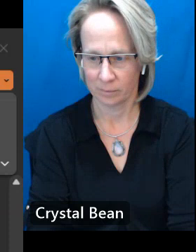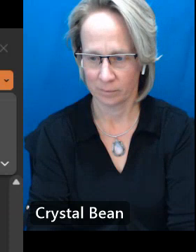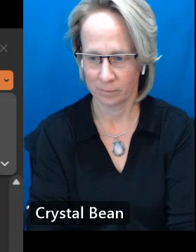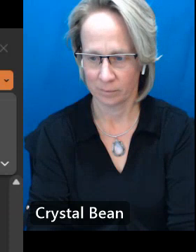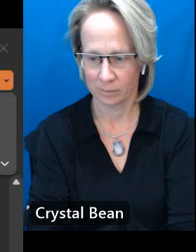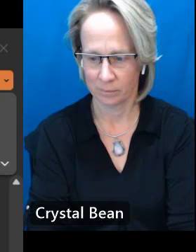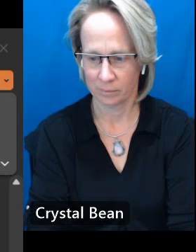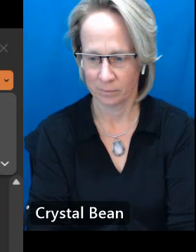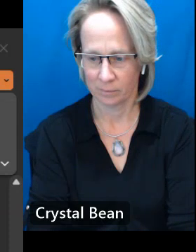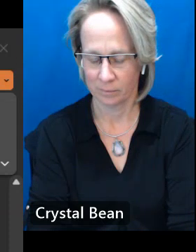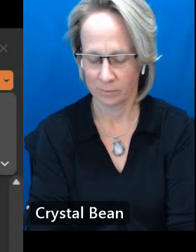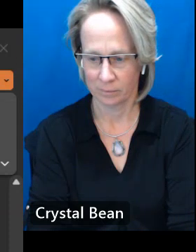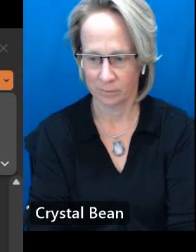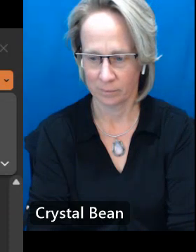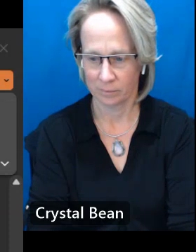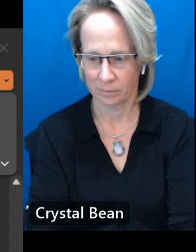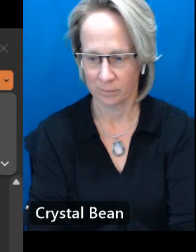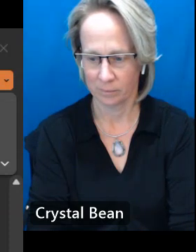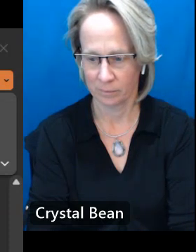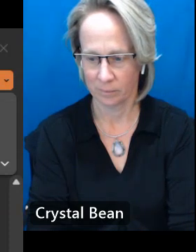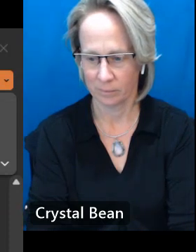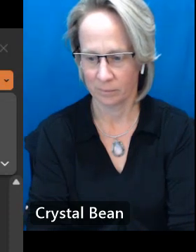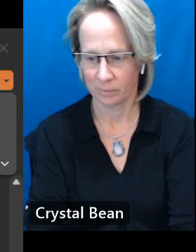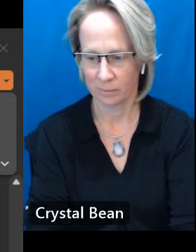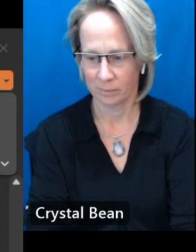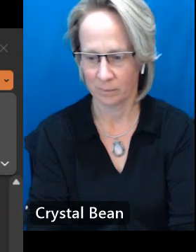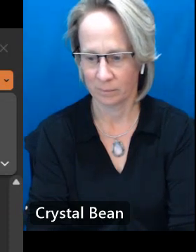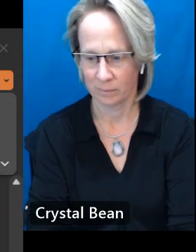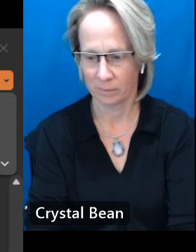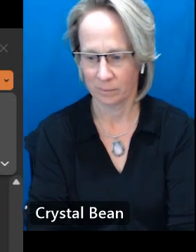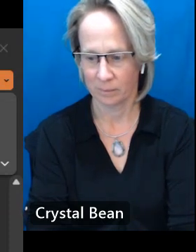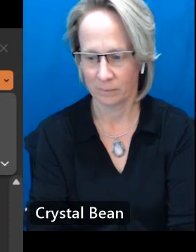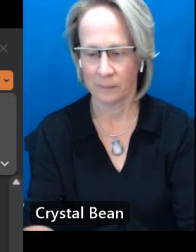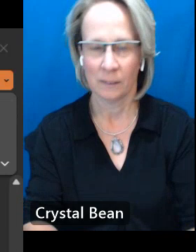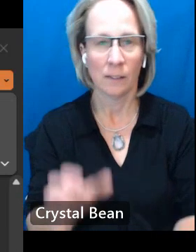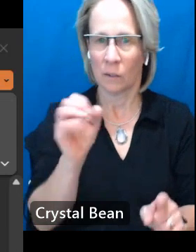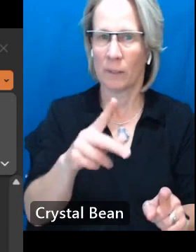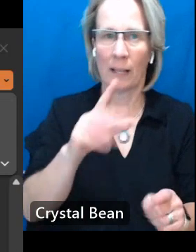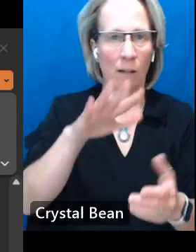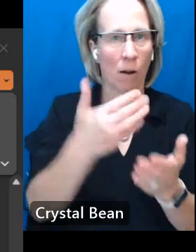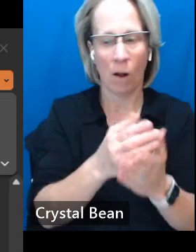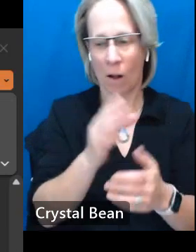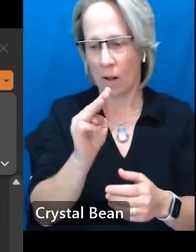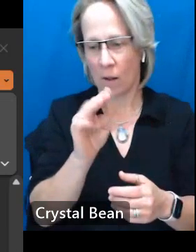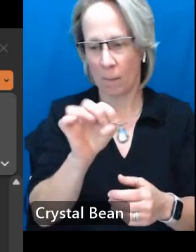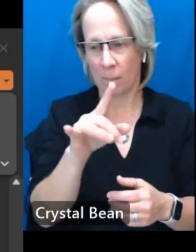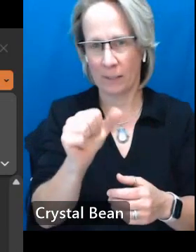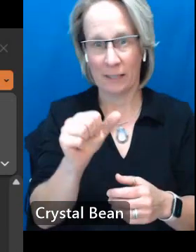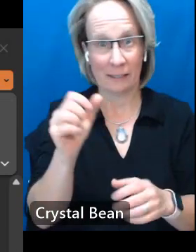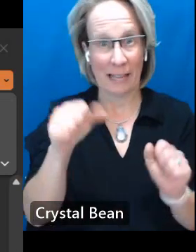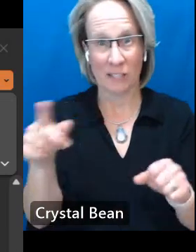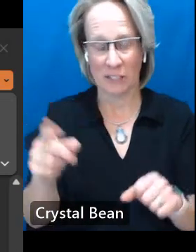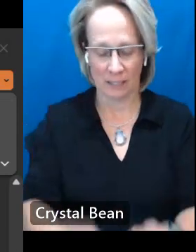Um, all attendees should have the meeting the camera option is on. Can you not turn your camera on?